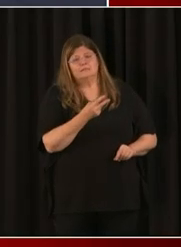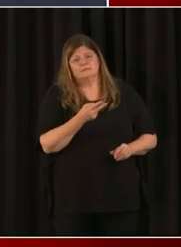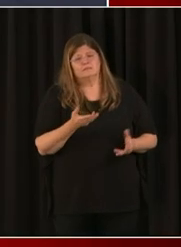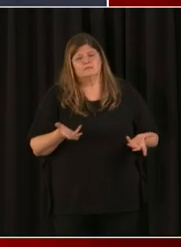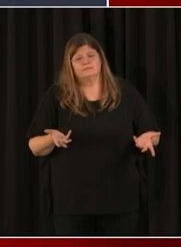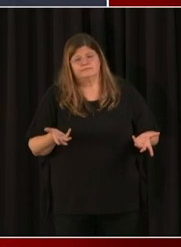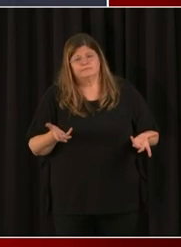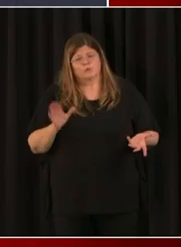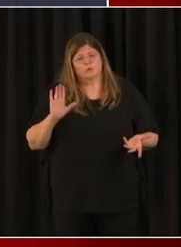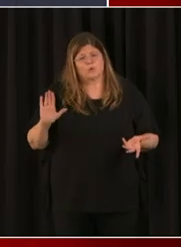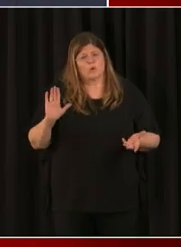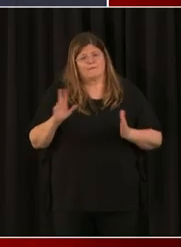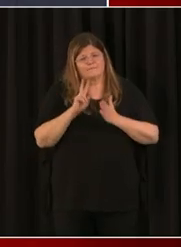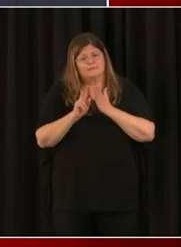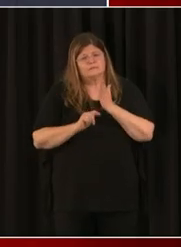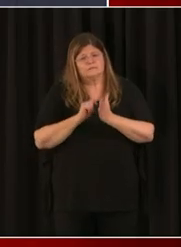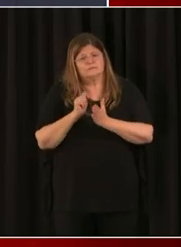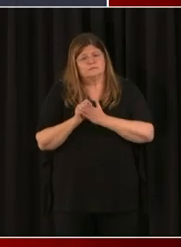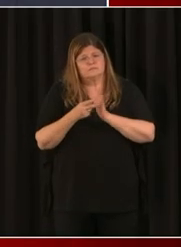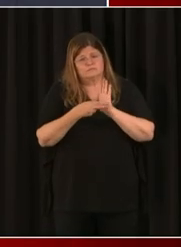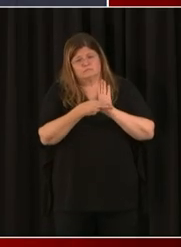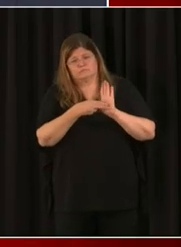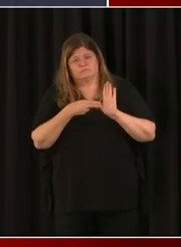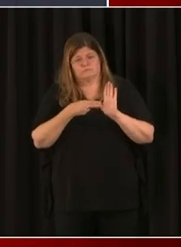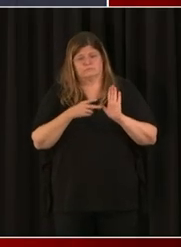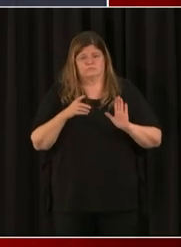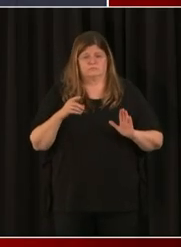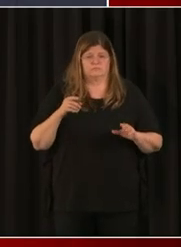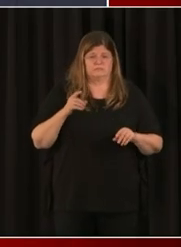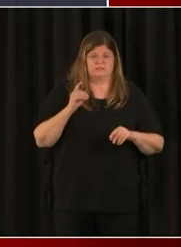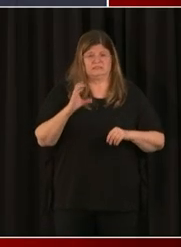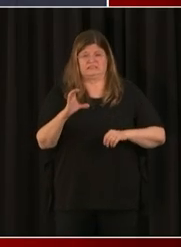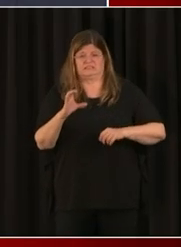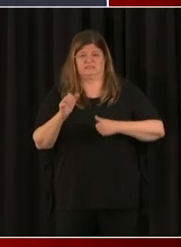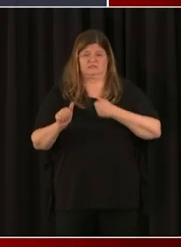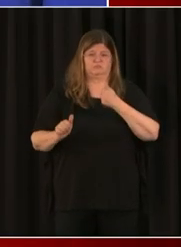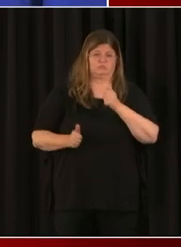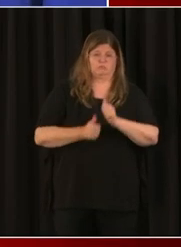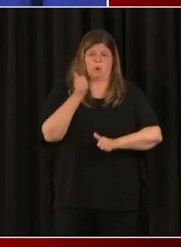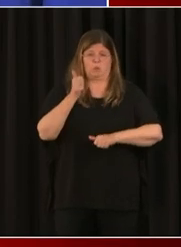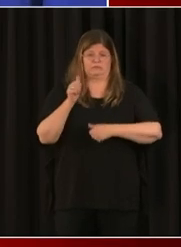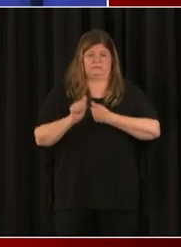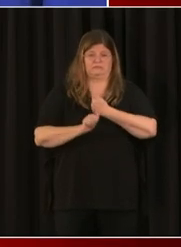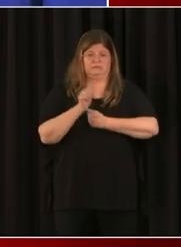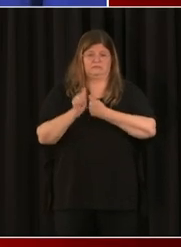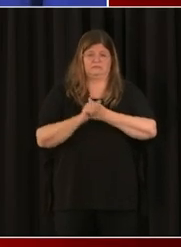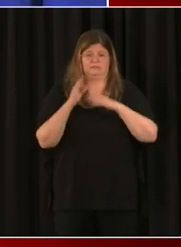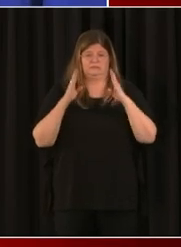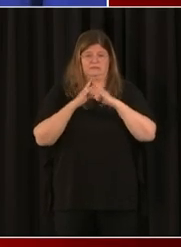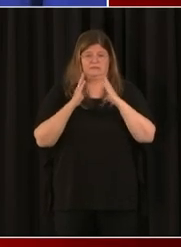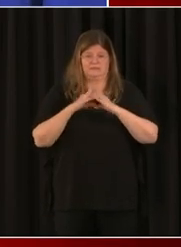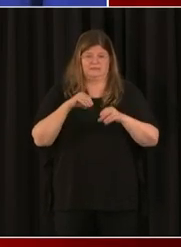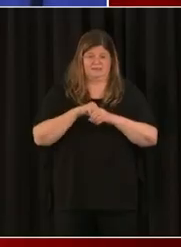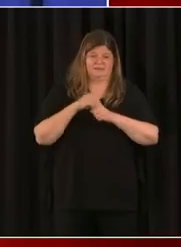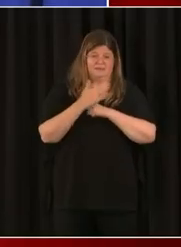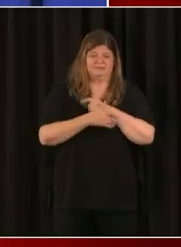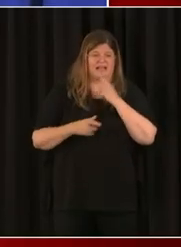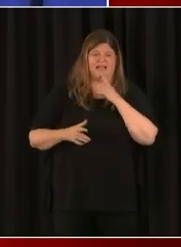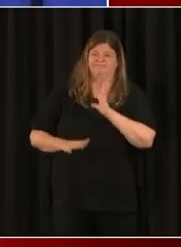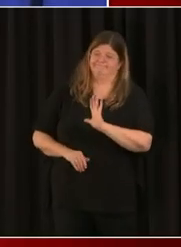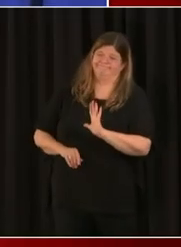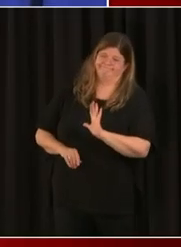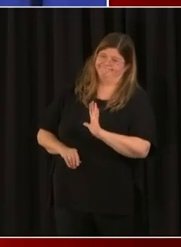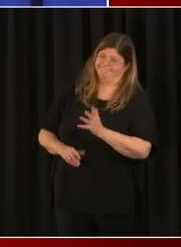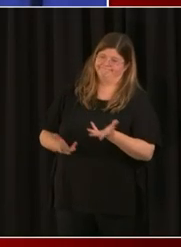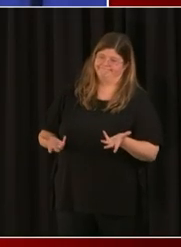most dangerous cities in the country? I haven't. Do you have any message for her? I'll just add to what the chief